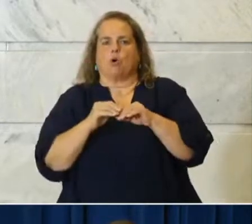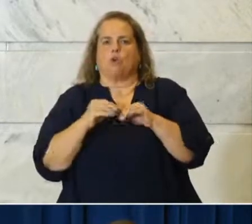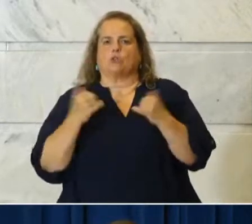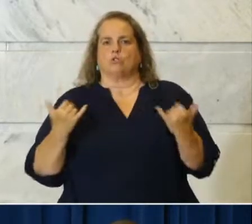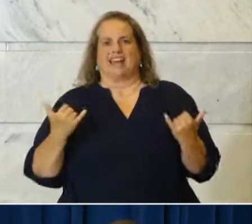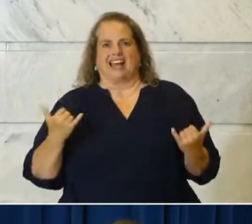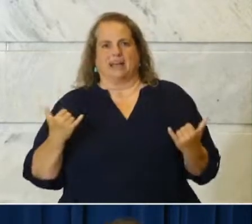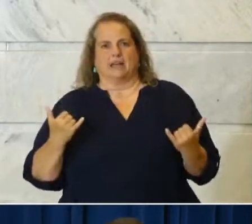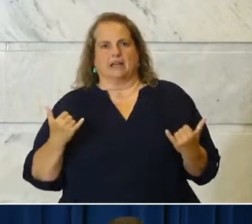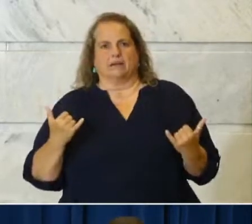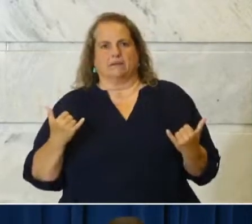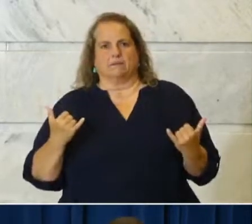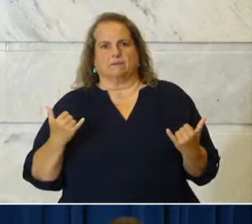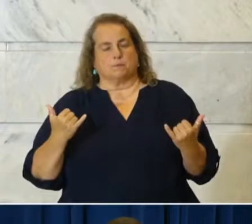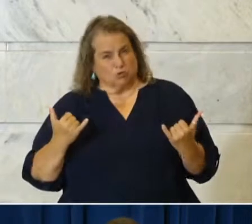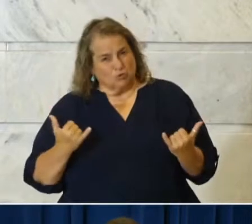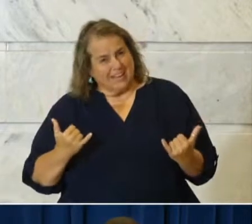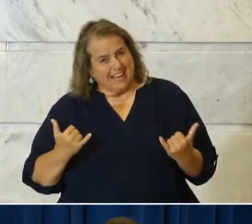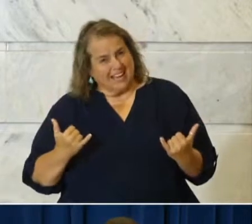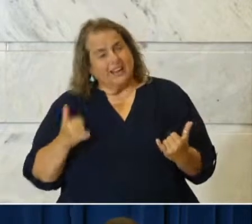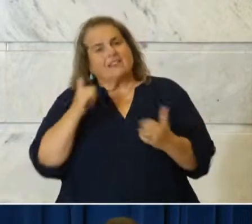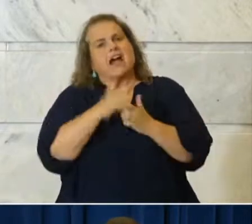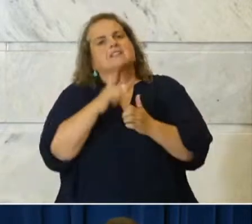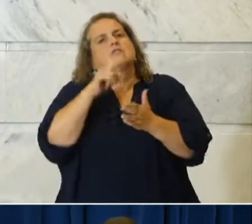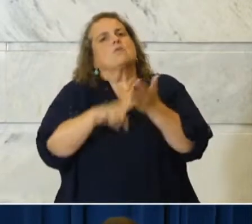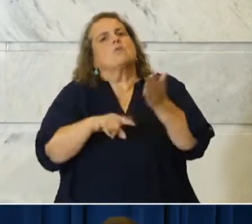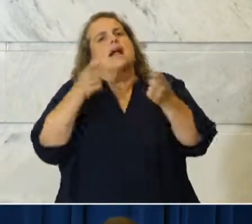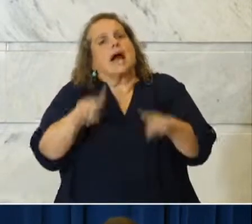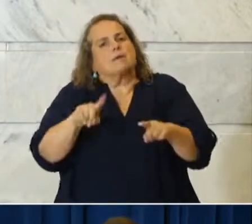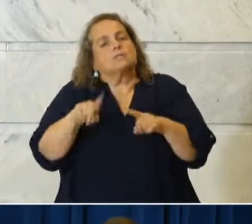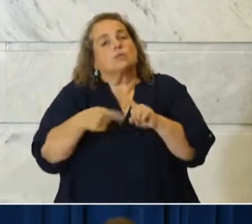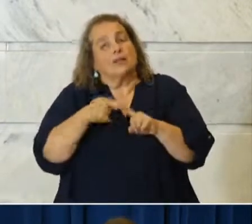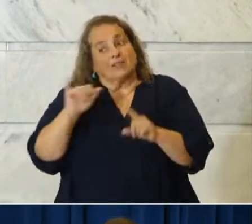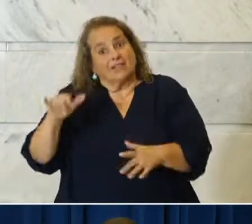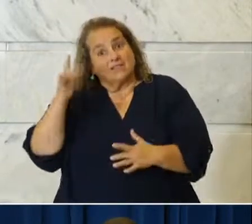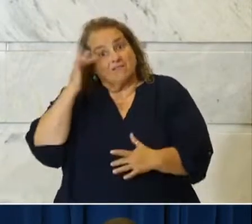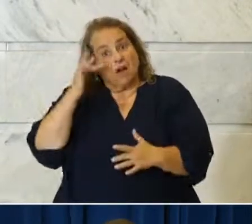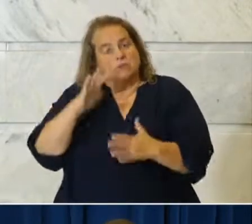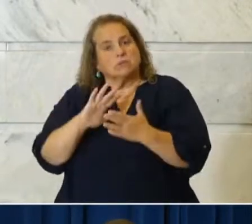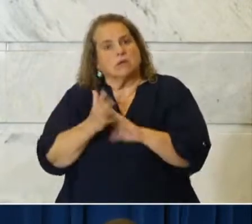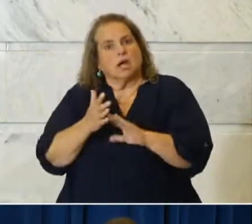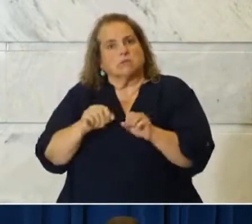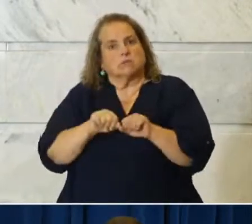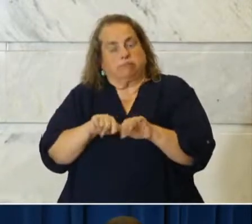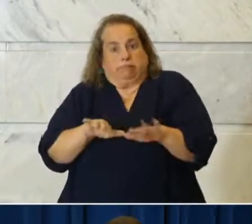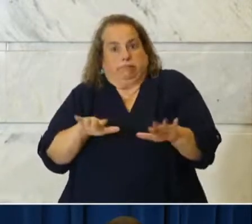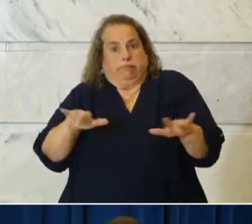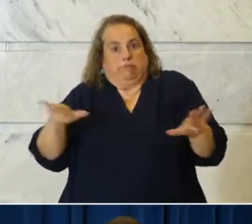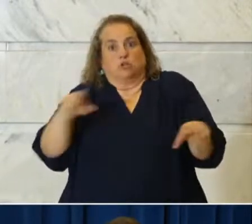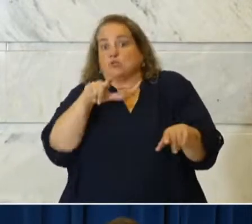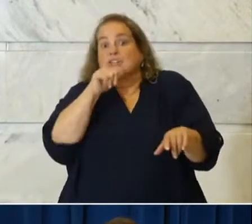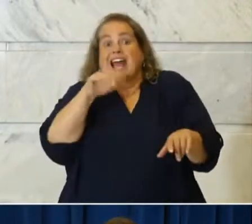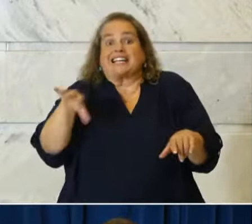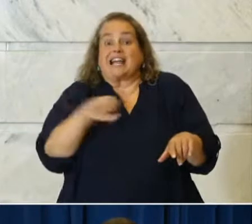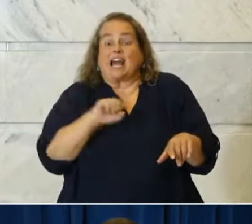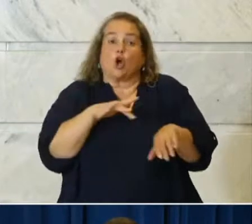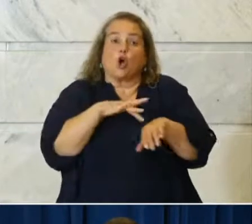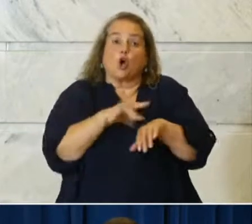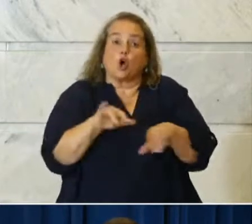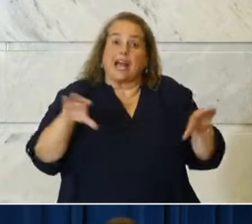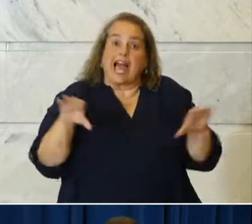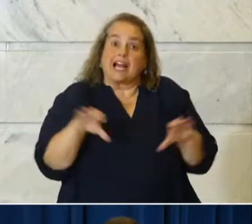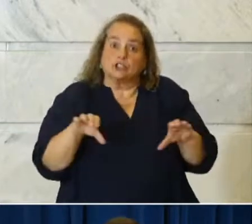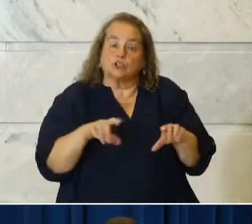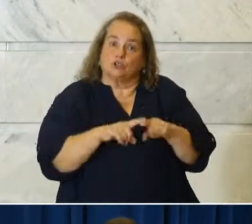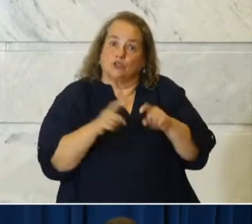today. That's what happens when this virus gets away from you. When you don't take early action, when you see the